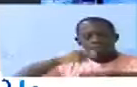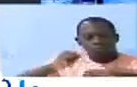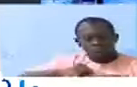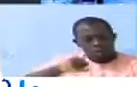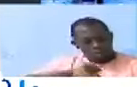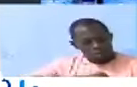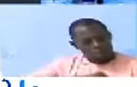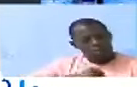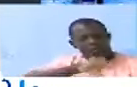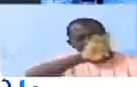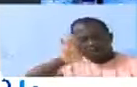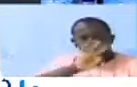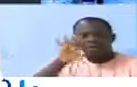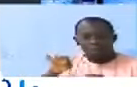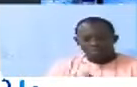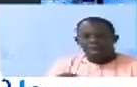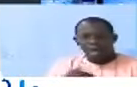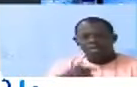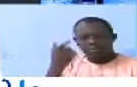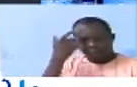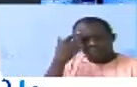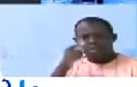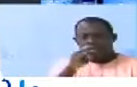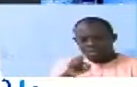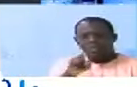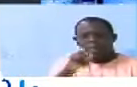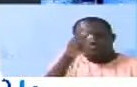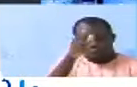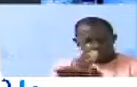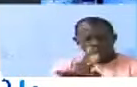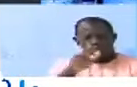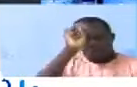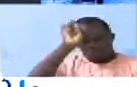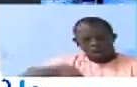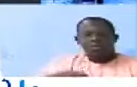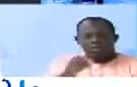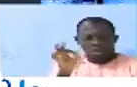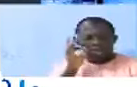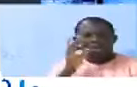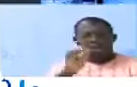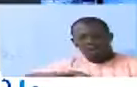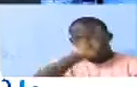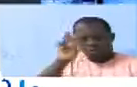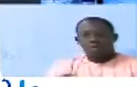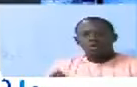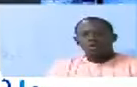relative. So I think you should answer the question clearly.